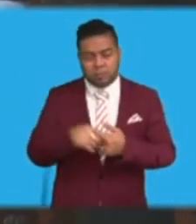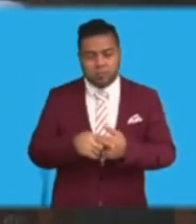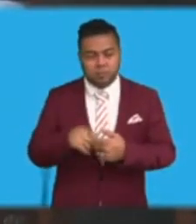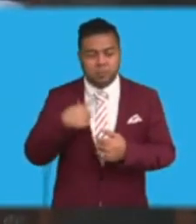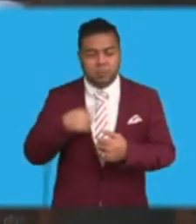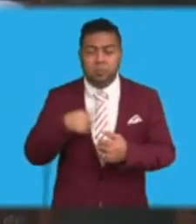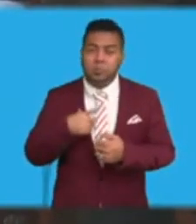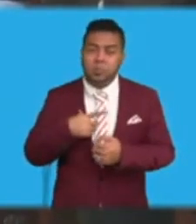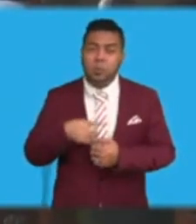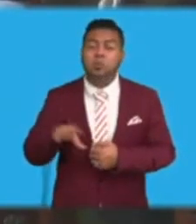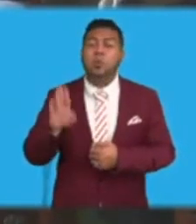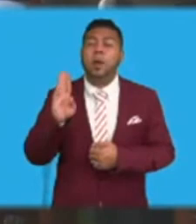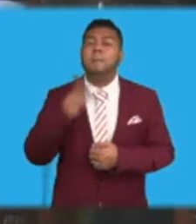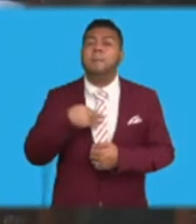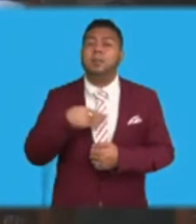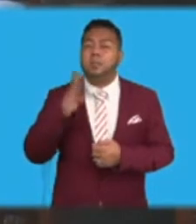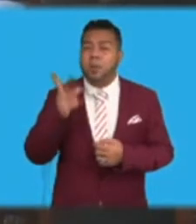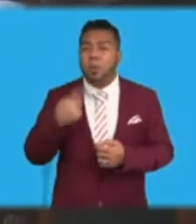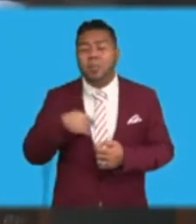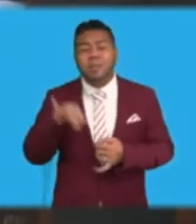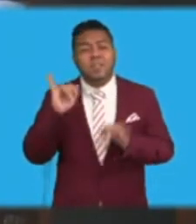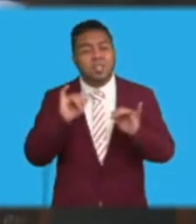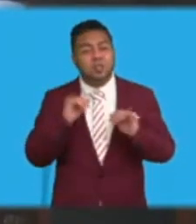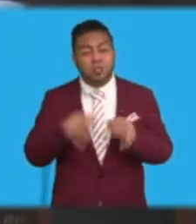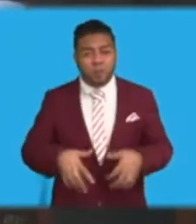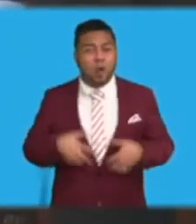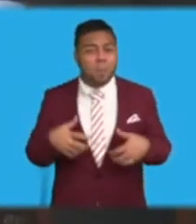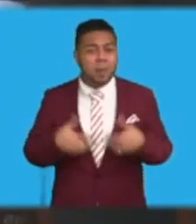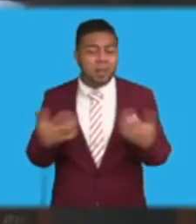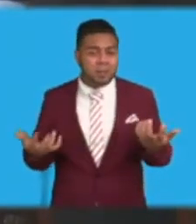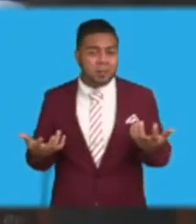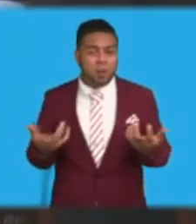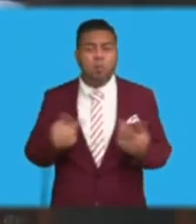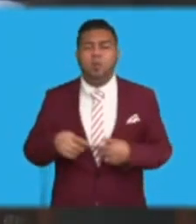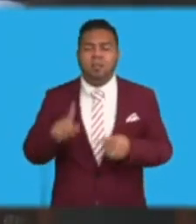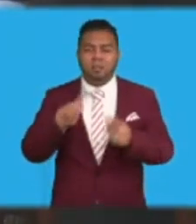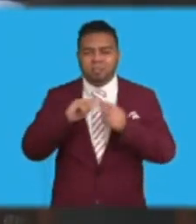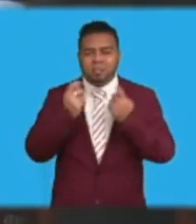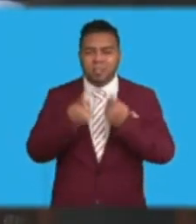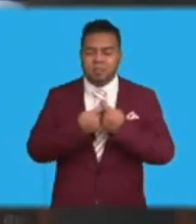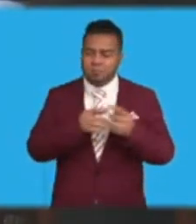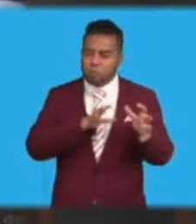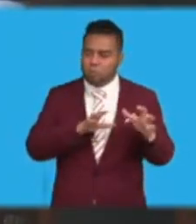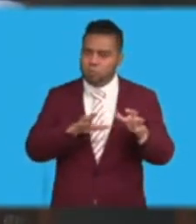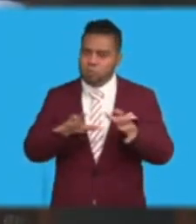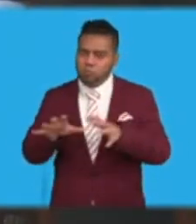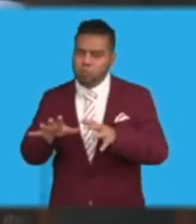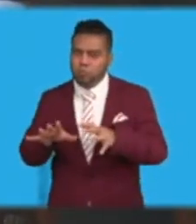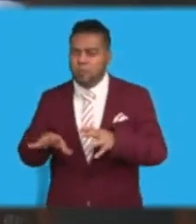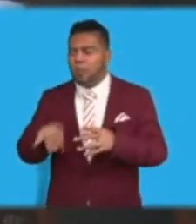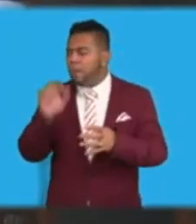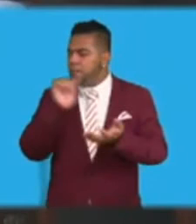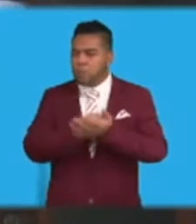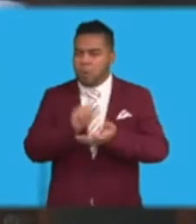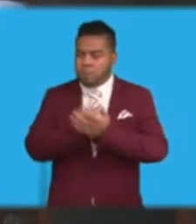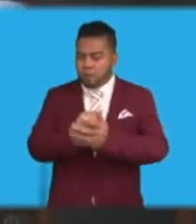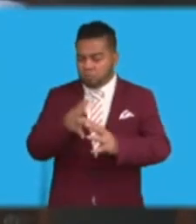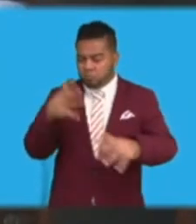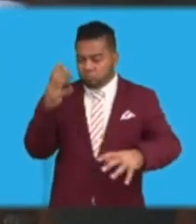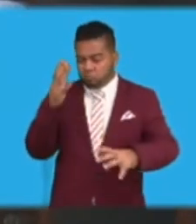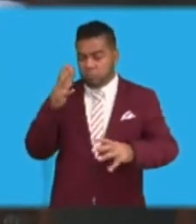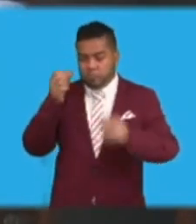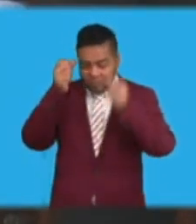Speaker, whenever there is an issue or complaint, we send our team down to undertake a detailed scoping, and these are experts,